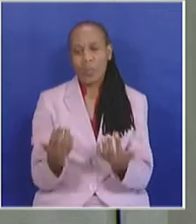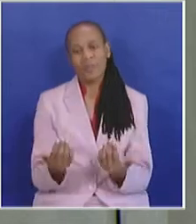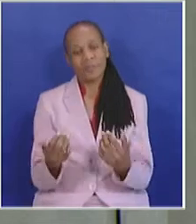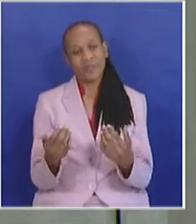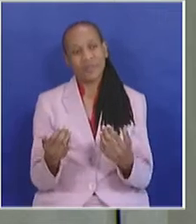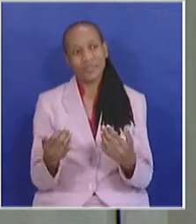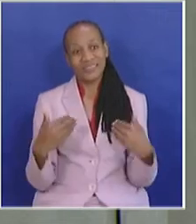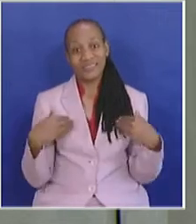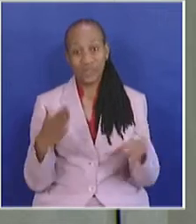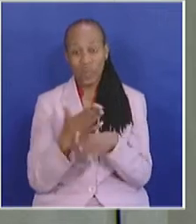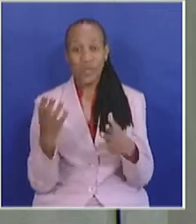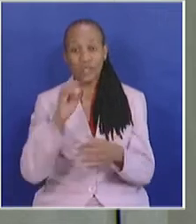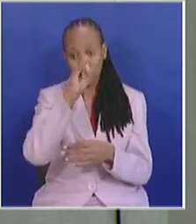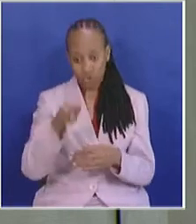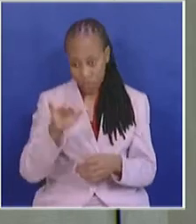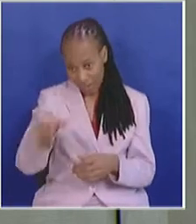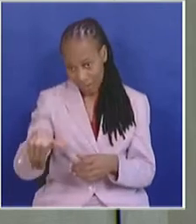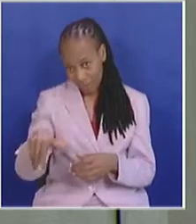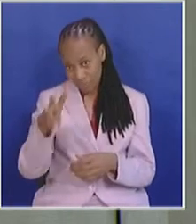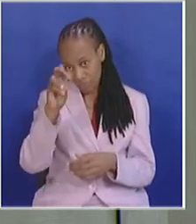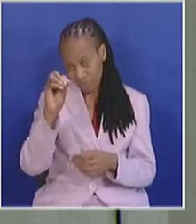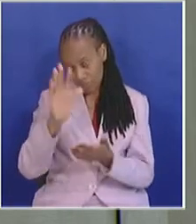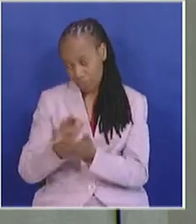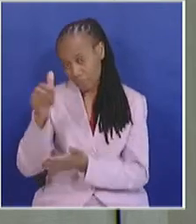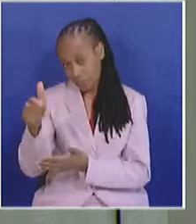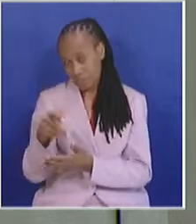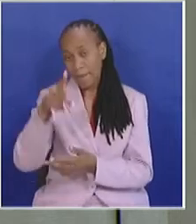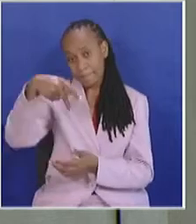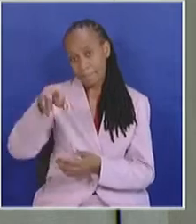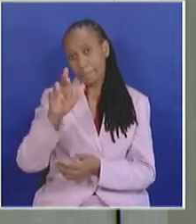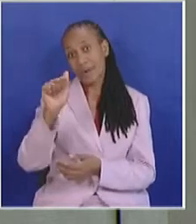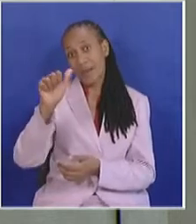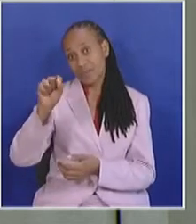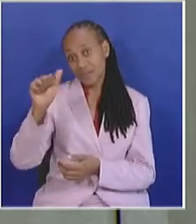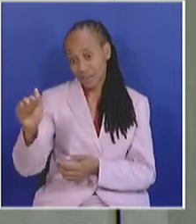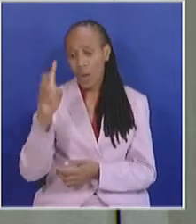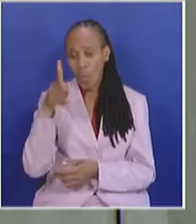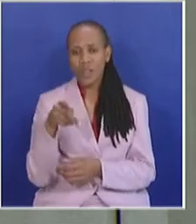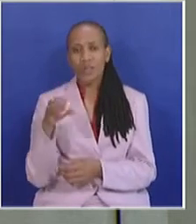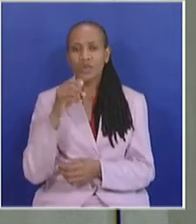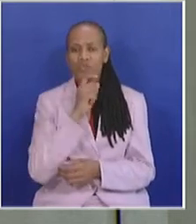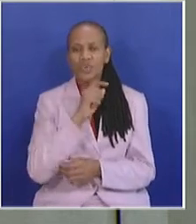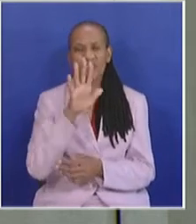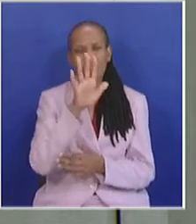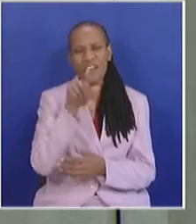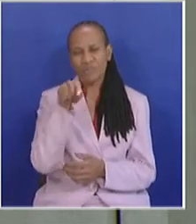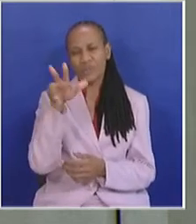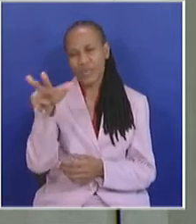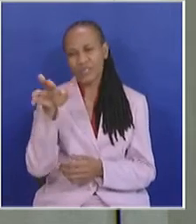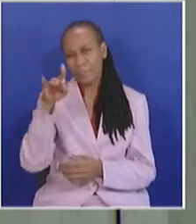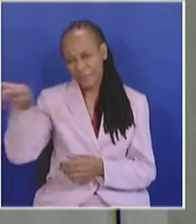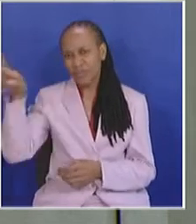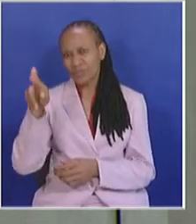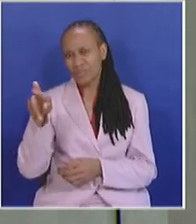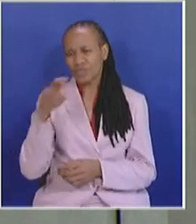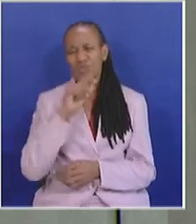July 2016. PRASA will also spend 5.8 billion rands over the next 3 years